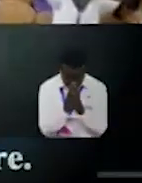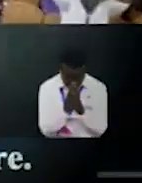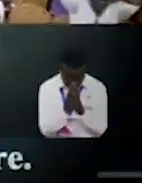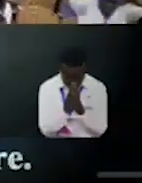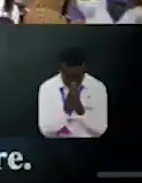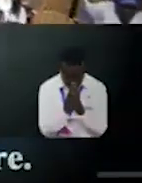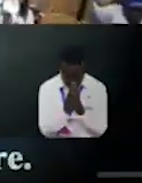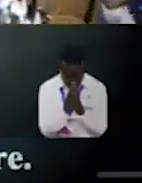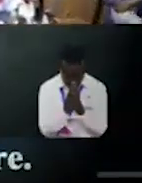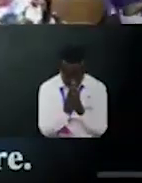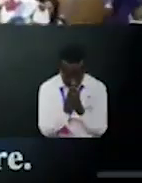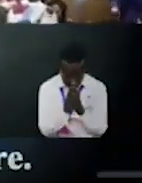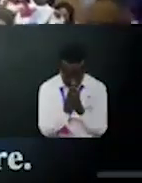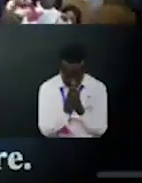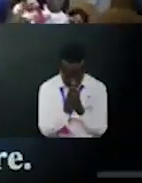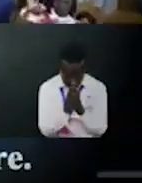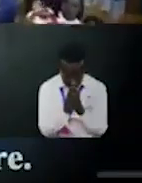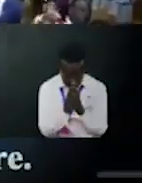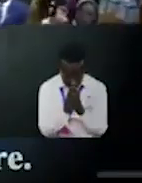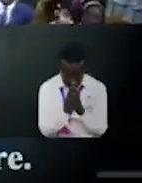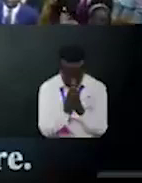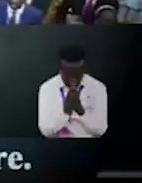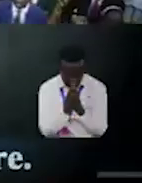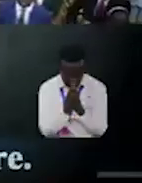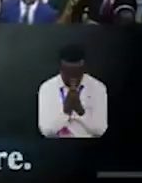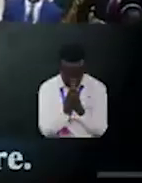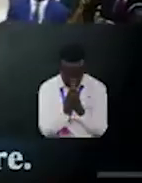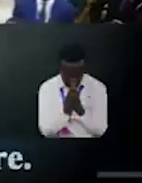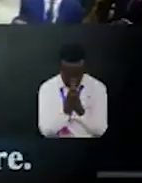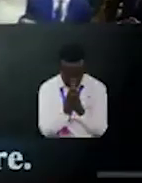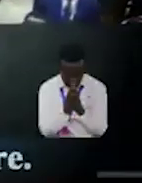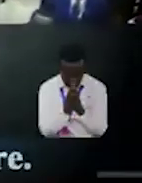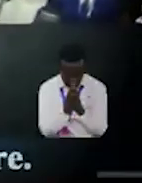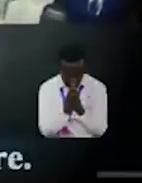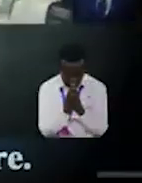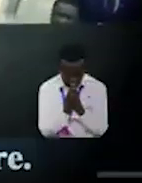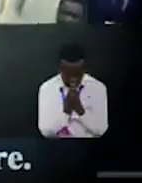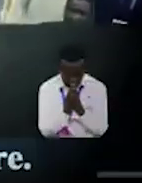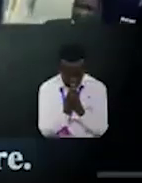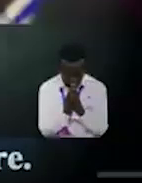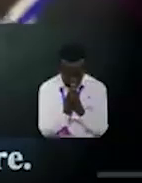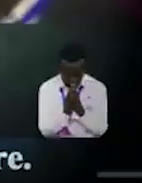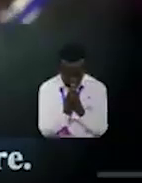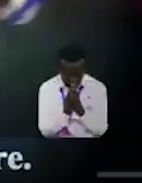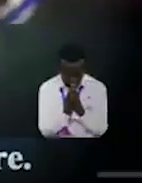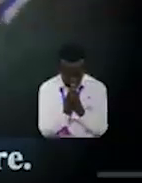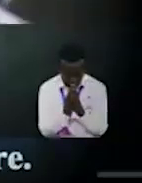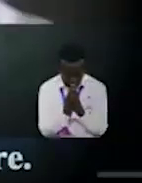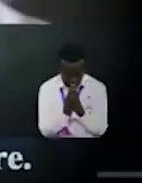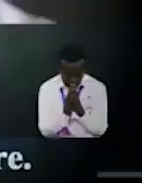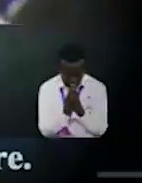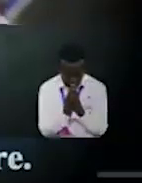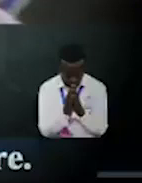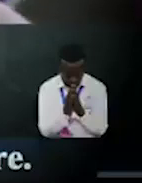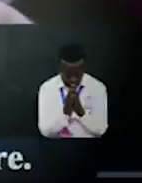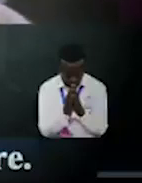Makatayanda la la la la baba. Yanda la basutanda la la la la bo. Yanda la la la la basuanda